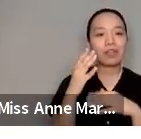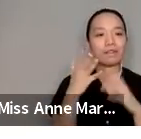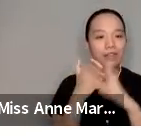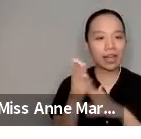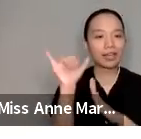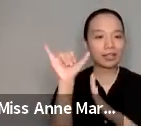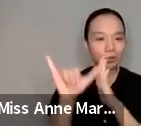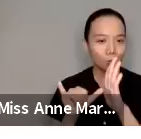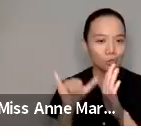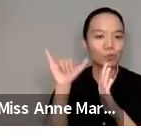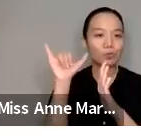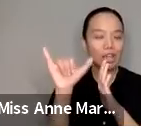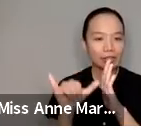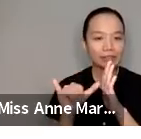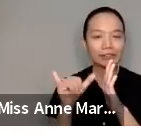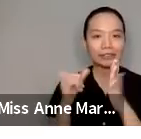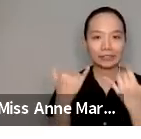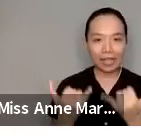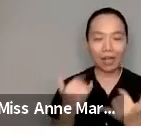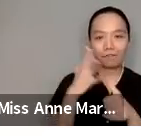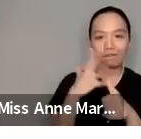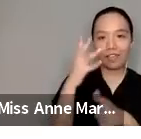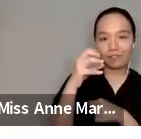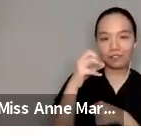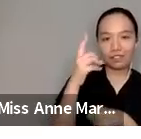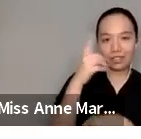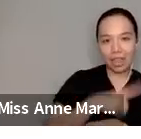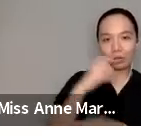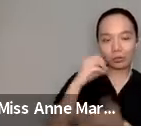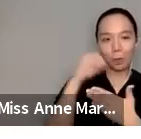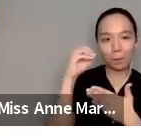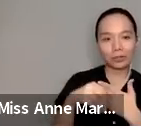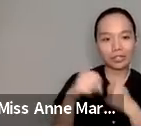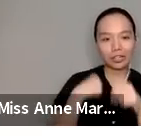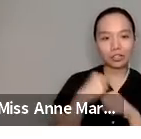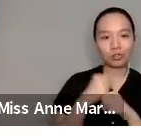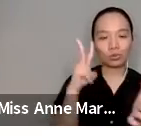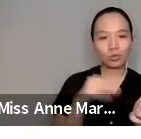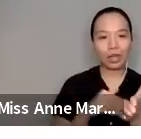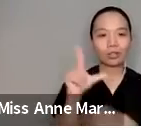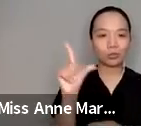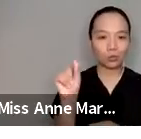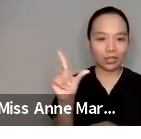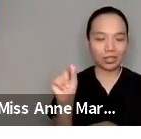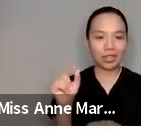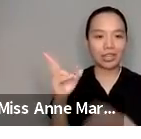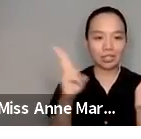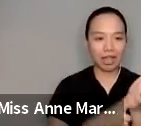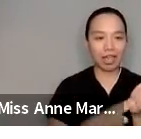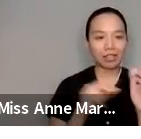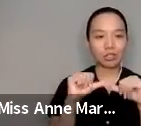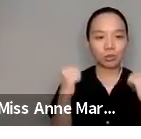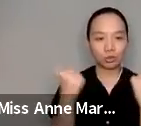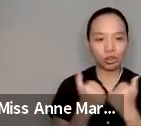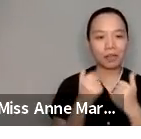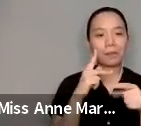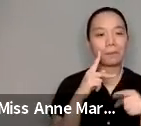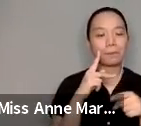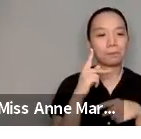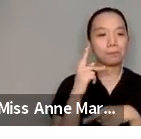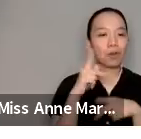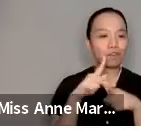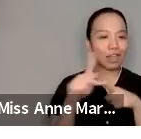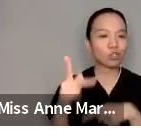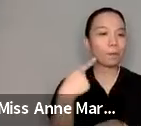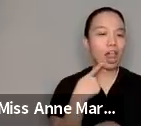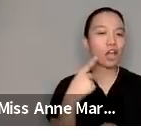Education YouTube channel on the 5th day of October in the year of our Lord 2020, Signed, Associate Professor Pilar I.